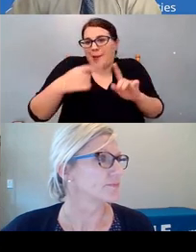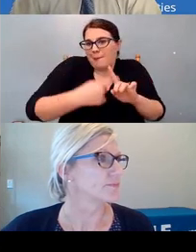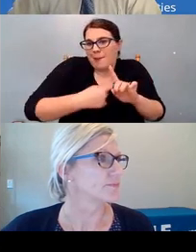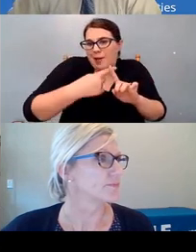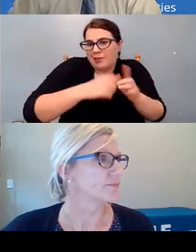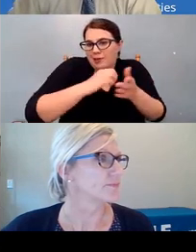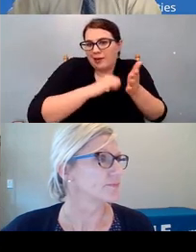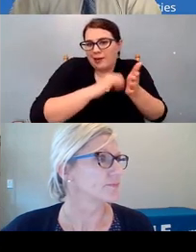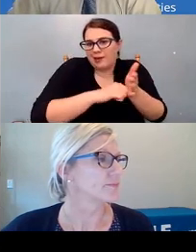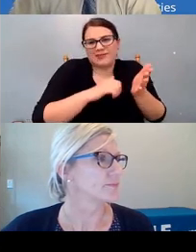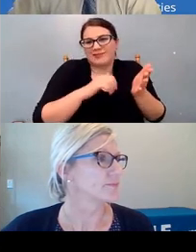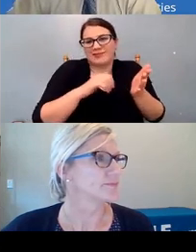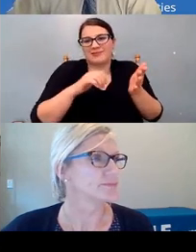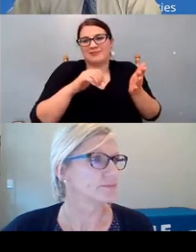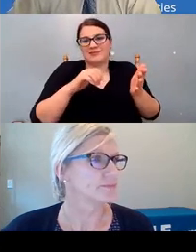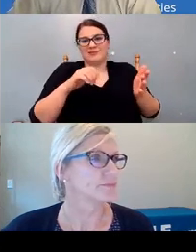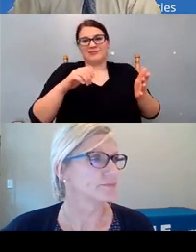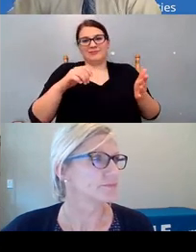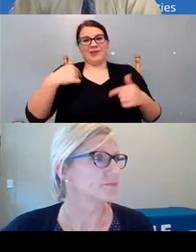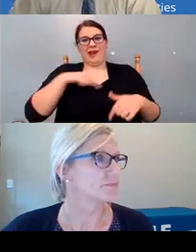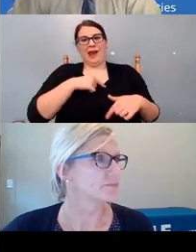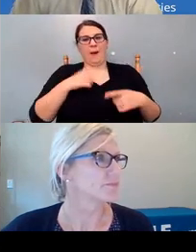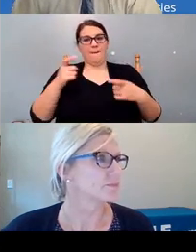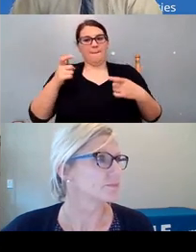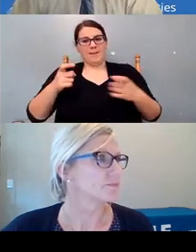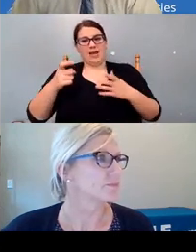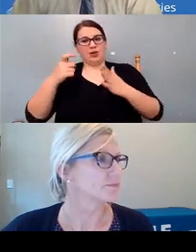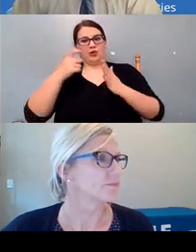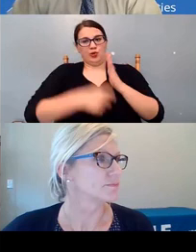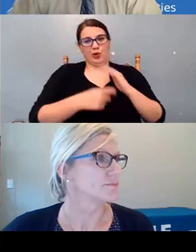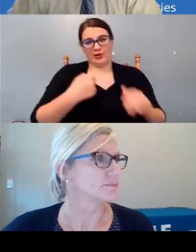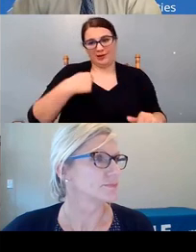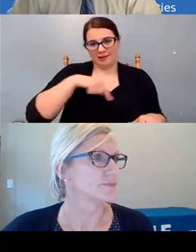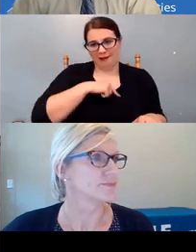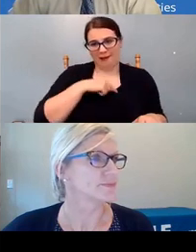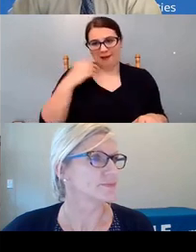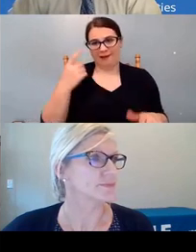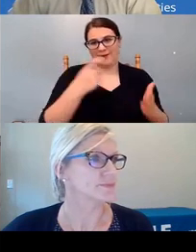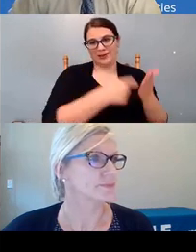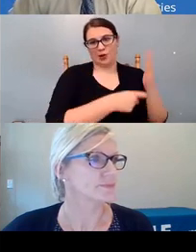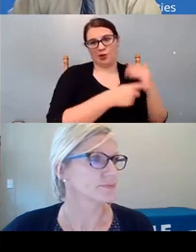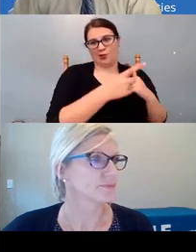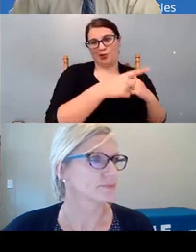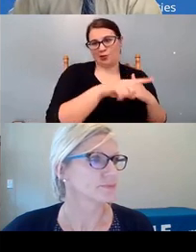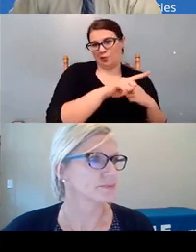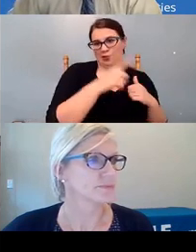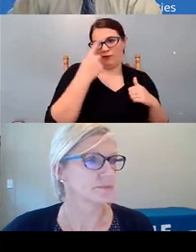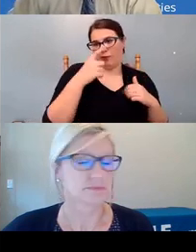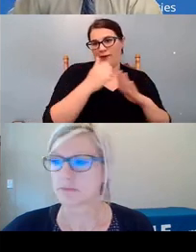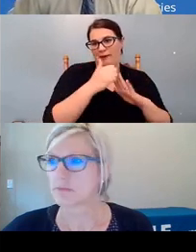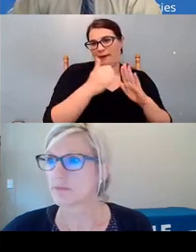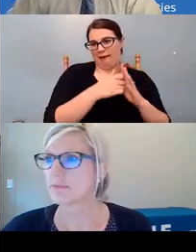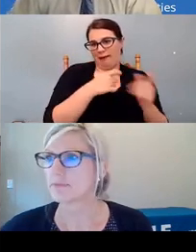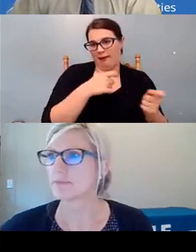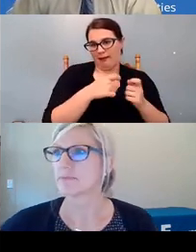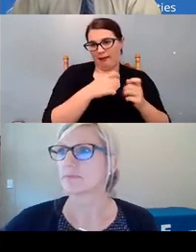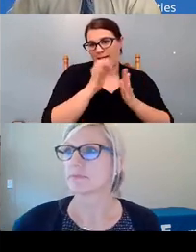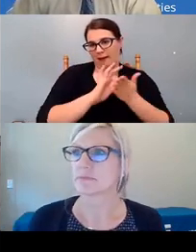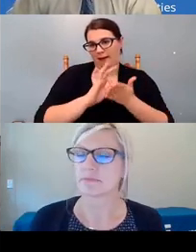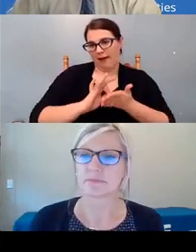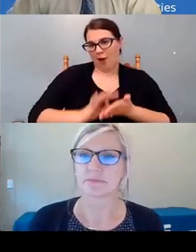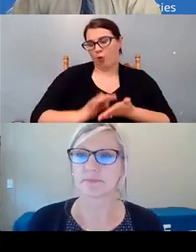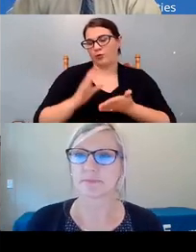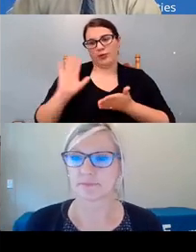is a pass-through. It's what our program manager charges us to be able to manage those accounts and do all of the accounting and back-end work that they